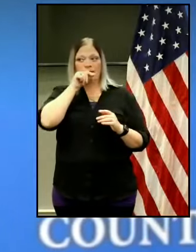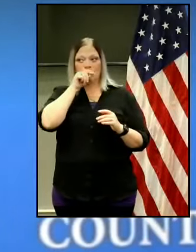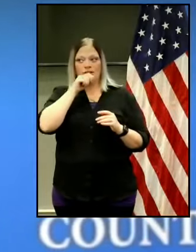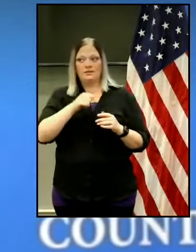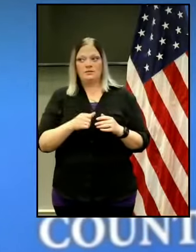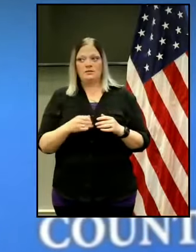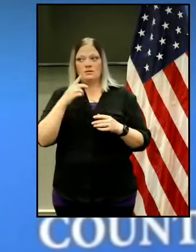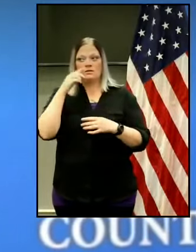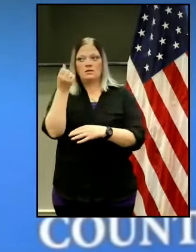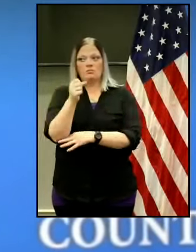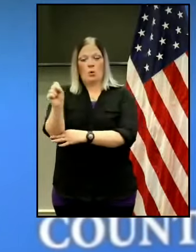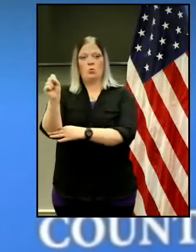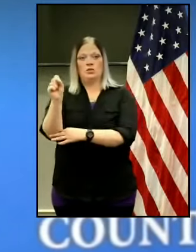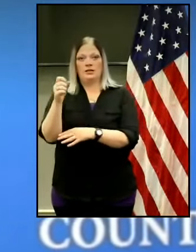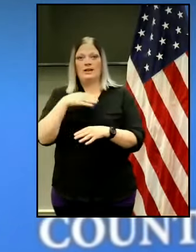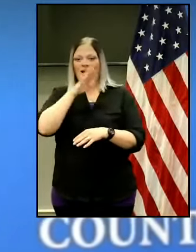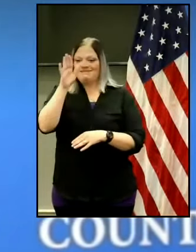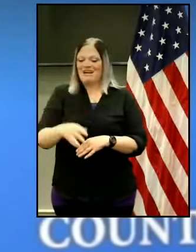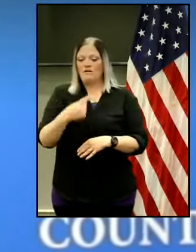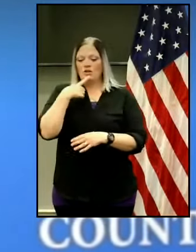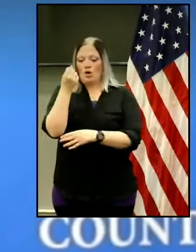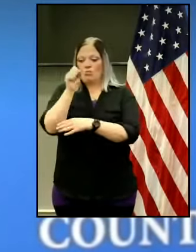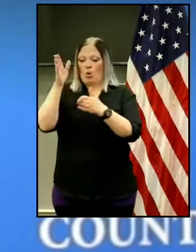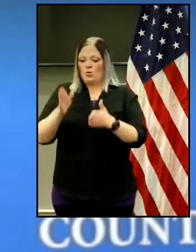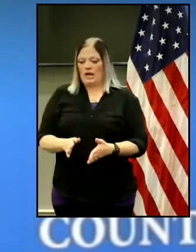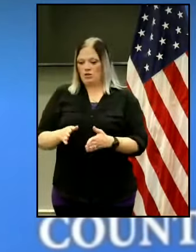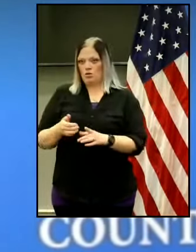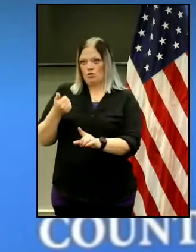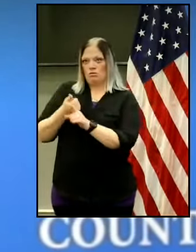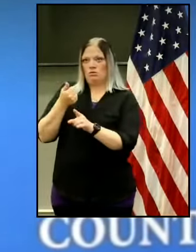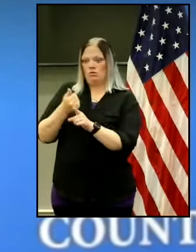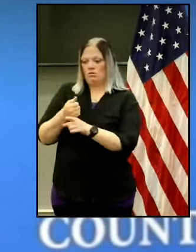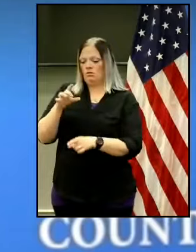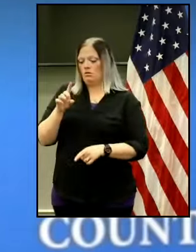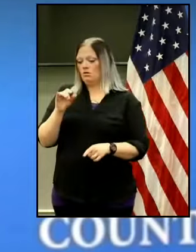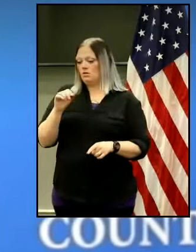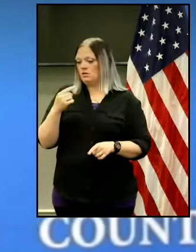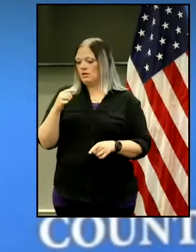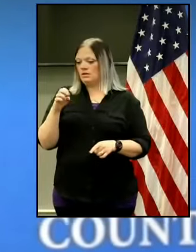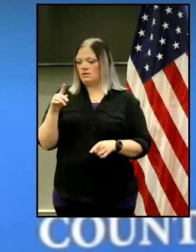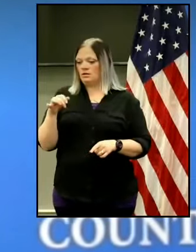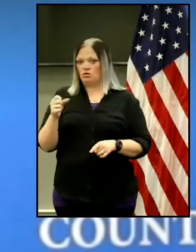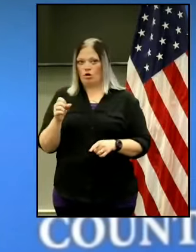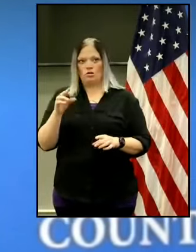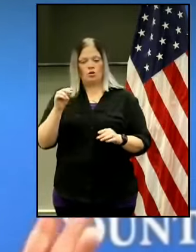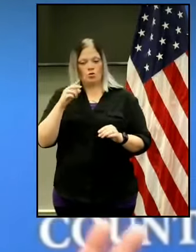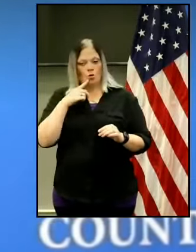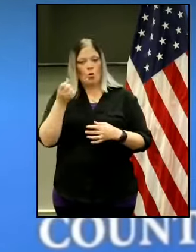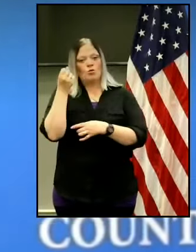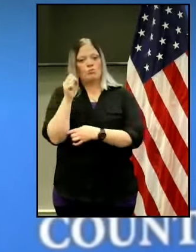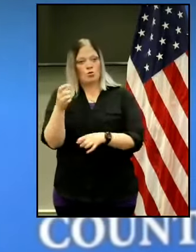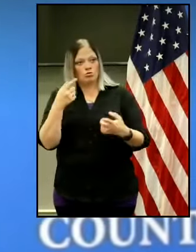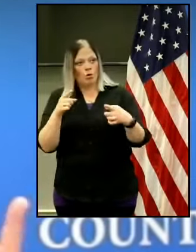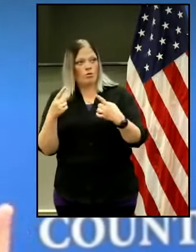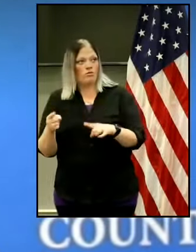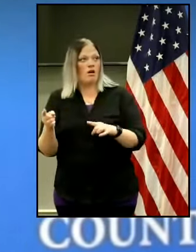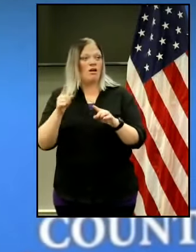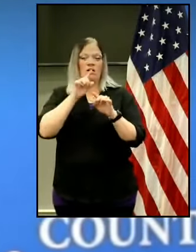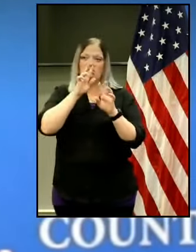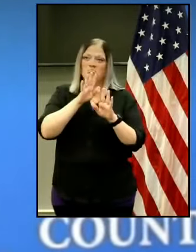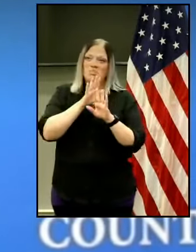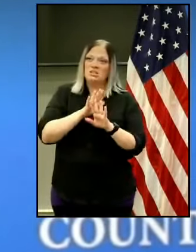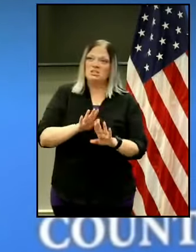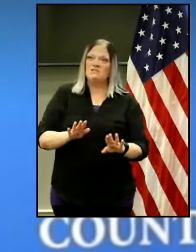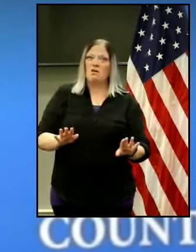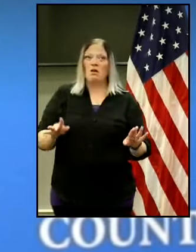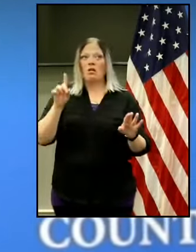those protests, I never said the protesters were ding-dongs. I just said the protest's going on, it's peaceful, there's about a couple 150